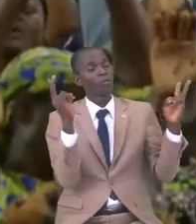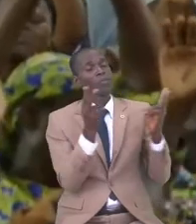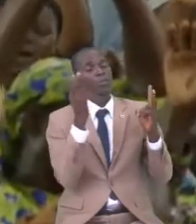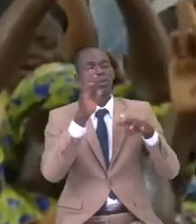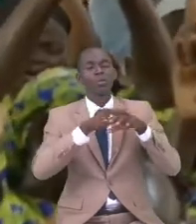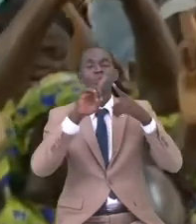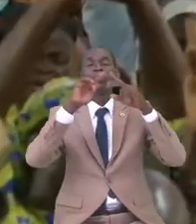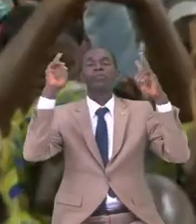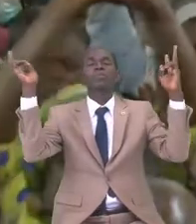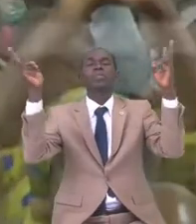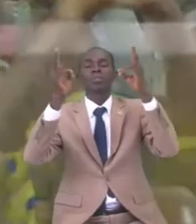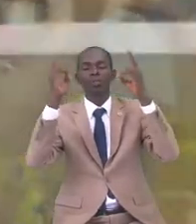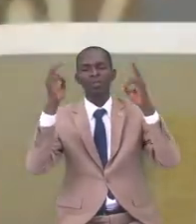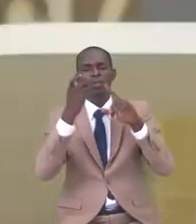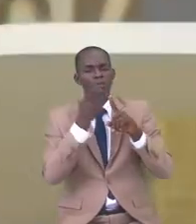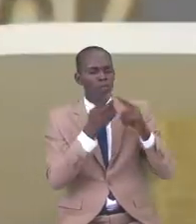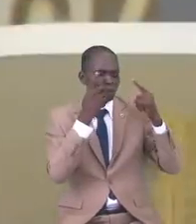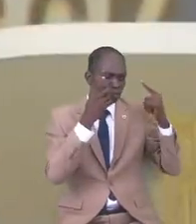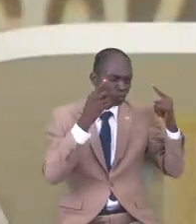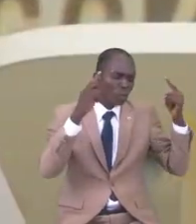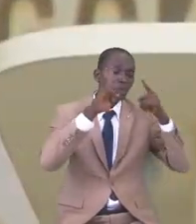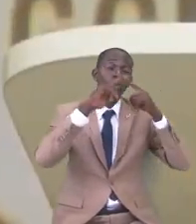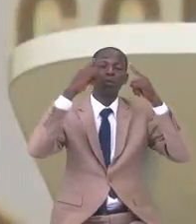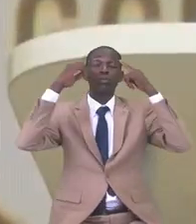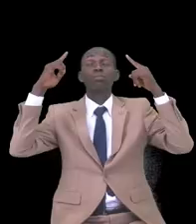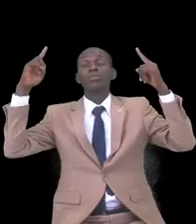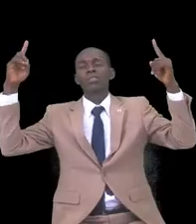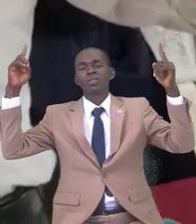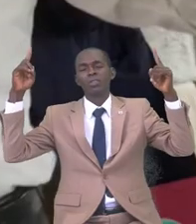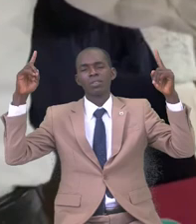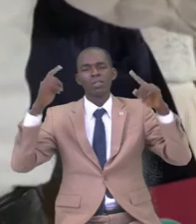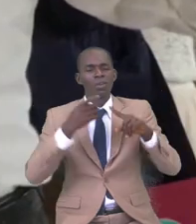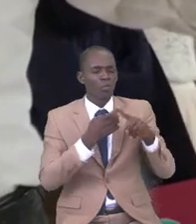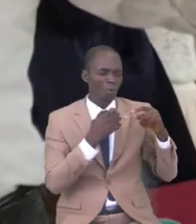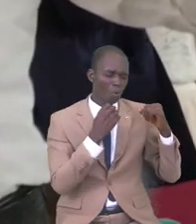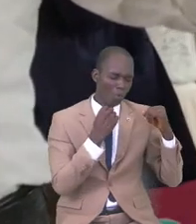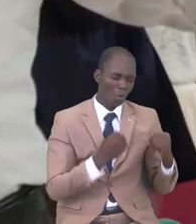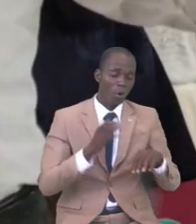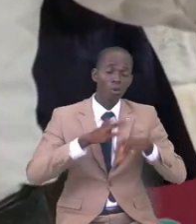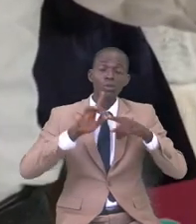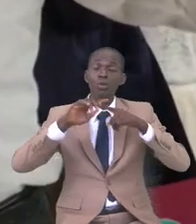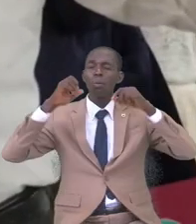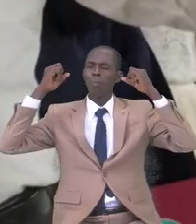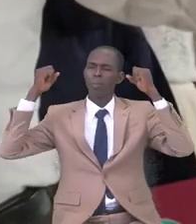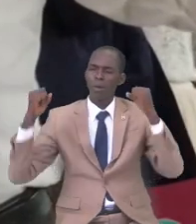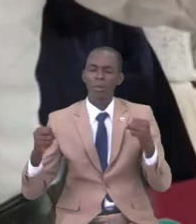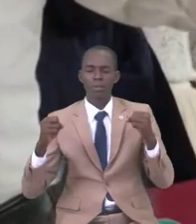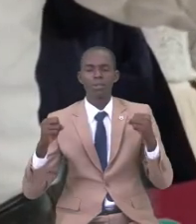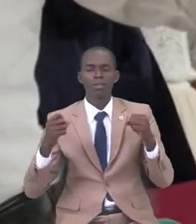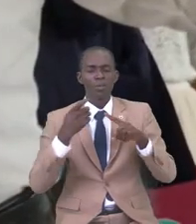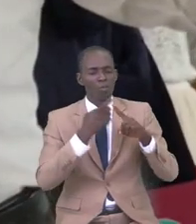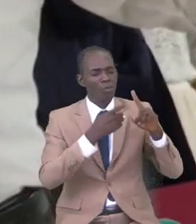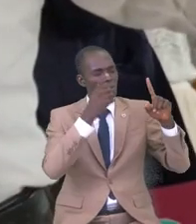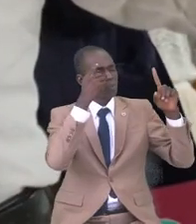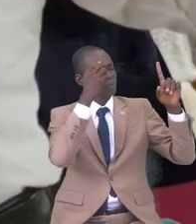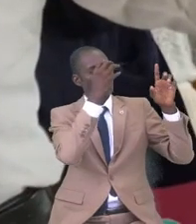victory. From success unto success. From power unto power. From